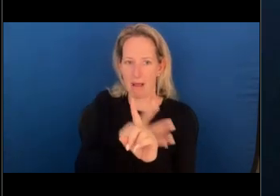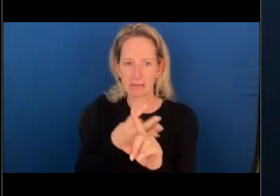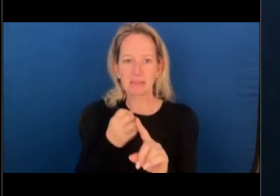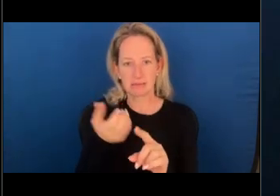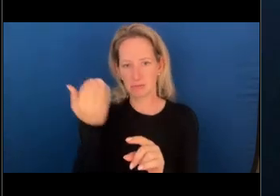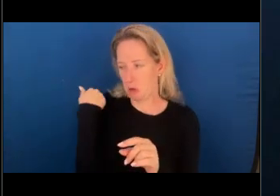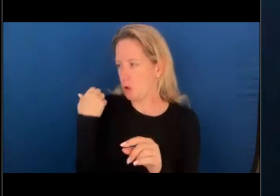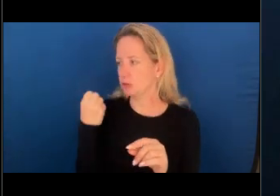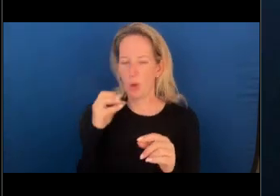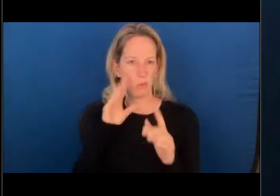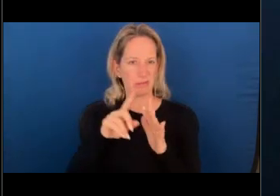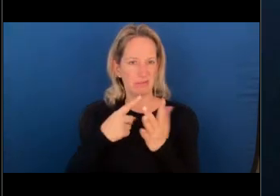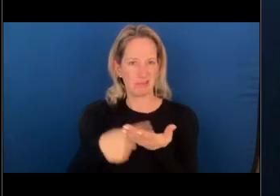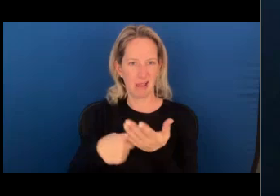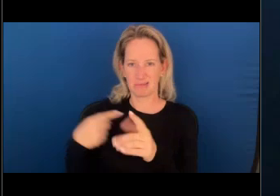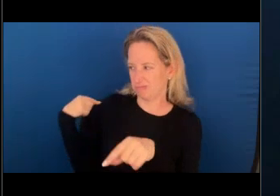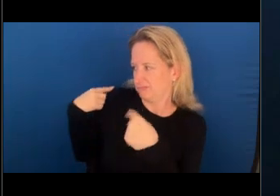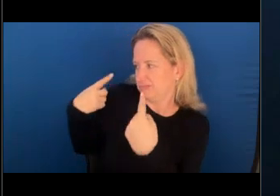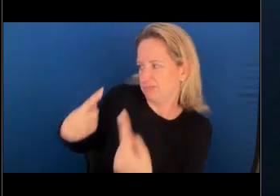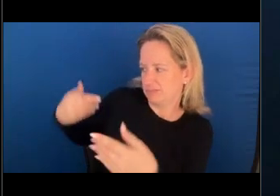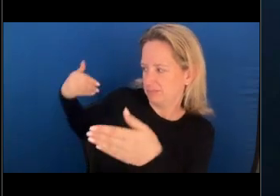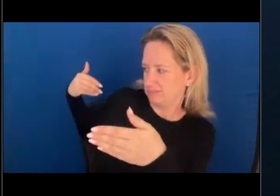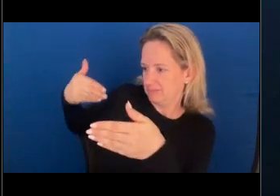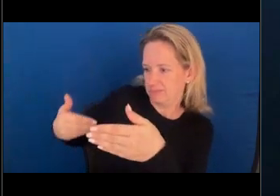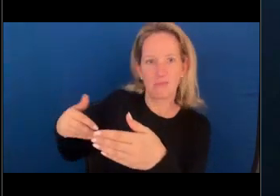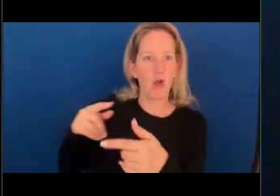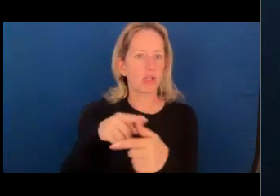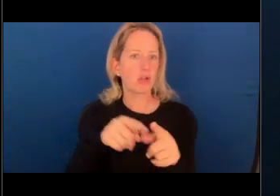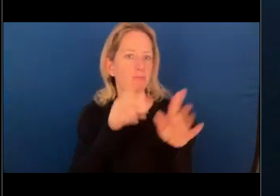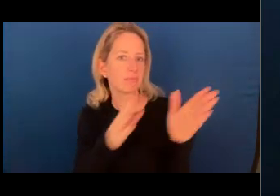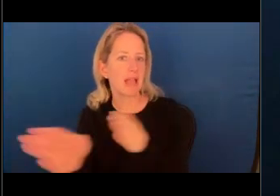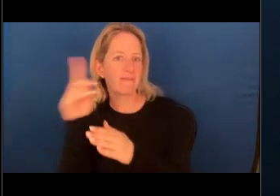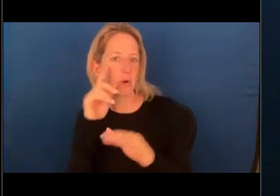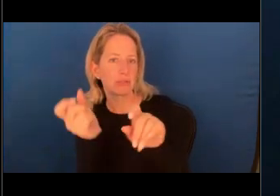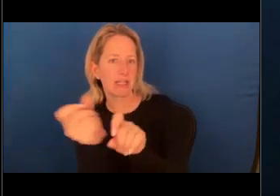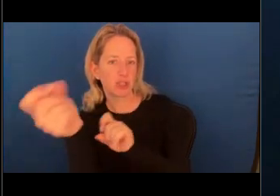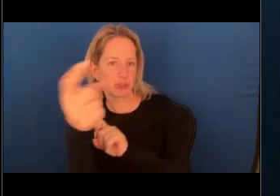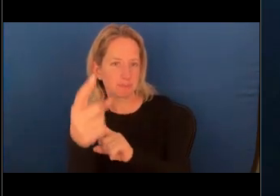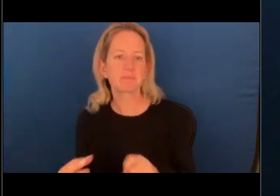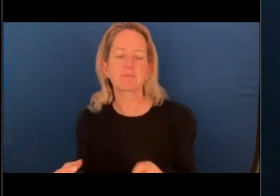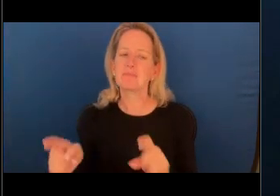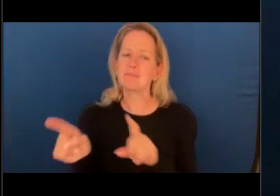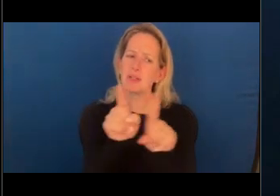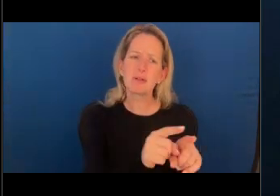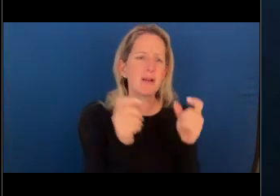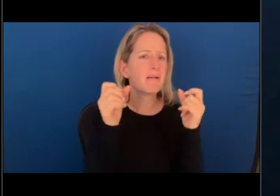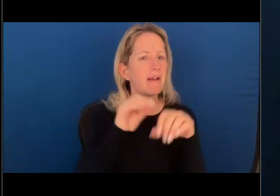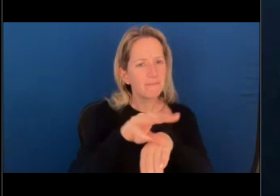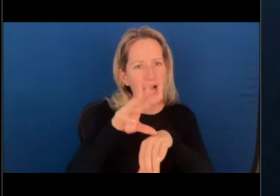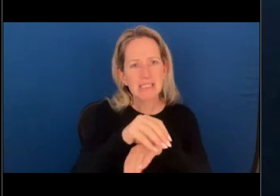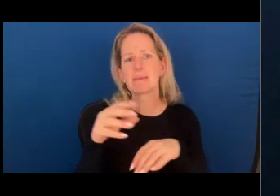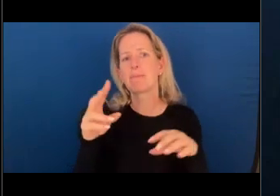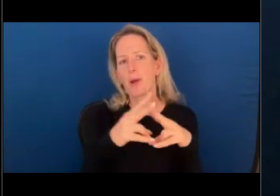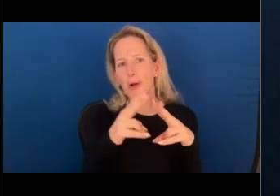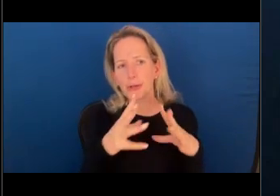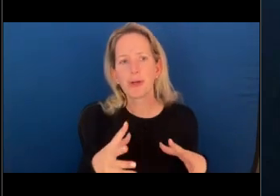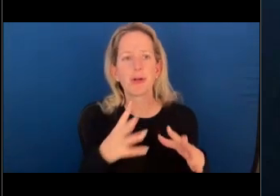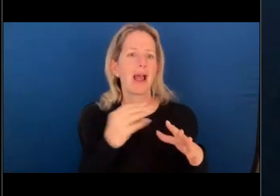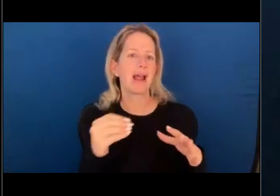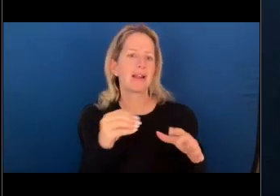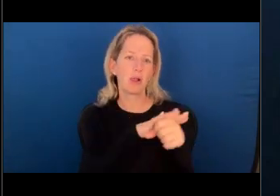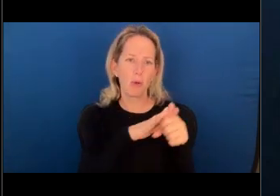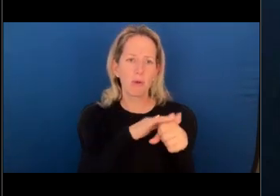we hope to continue for the next year. We also have advisory partners in multiple local nonprofits and a state agency in Virginia.